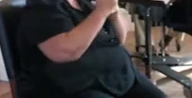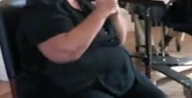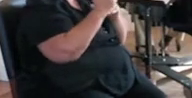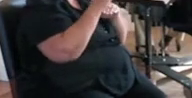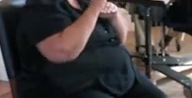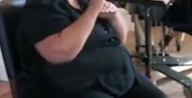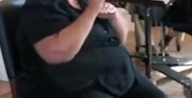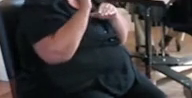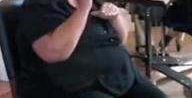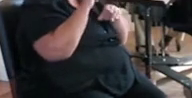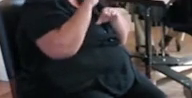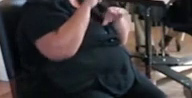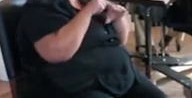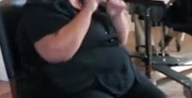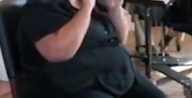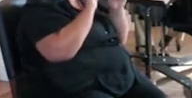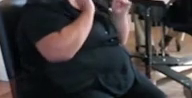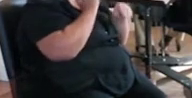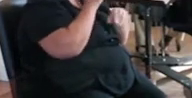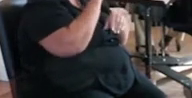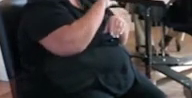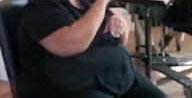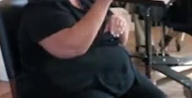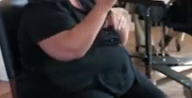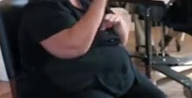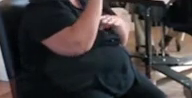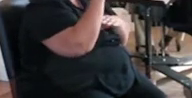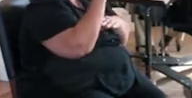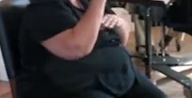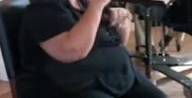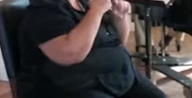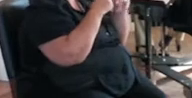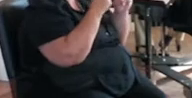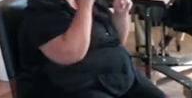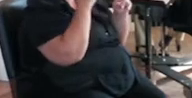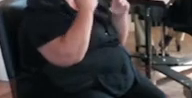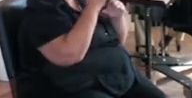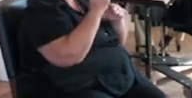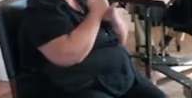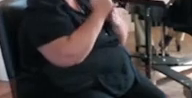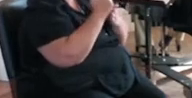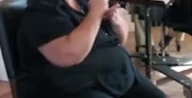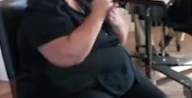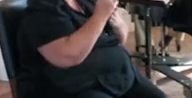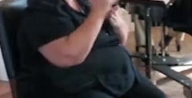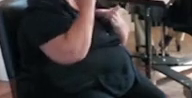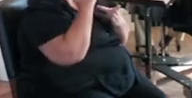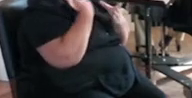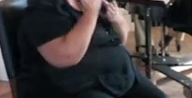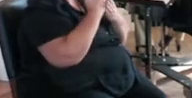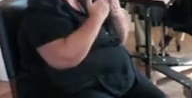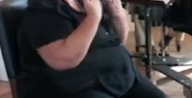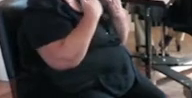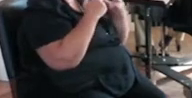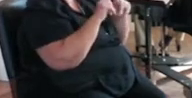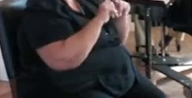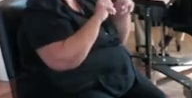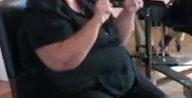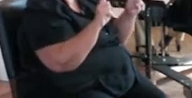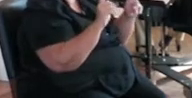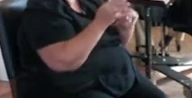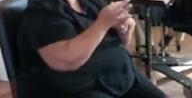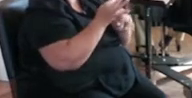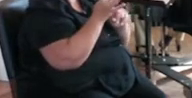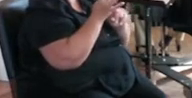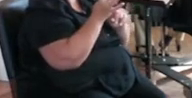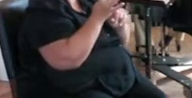put our Christmas tree. But for the next 3 or 4 weeks, we're going to have something very different and very special. This